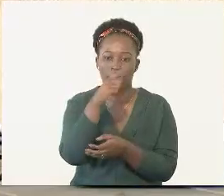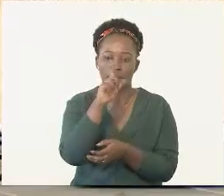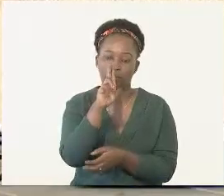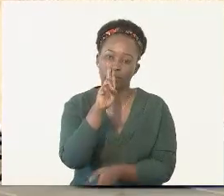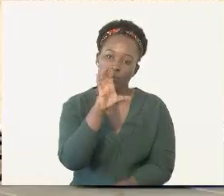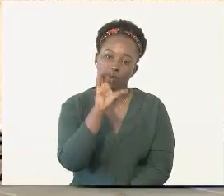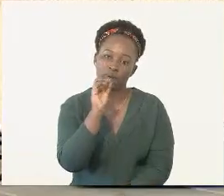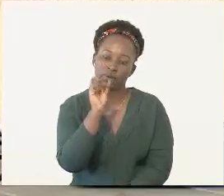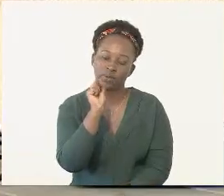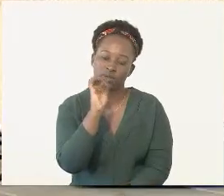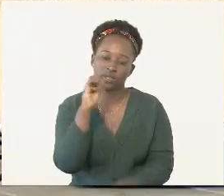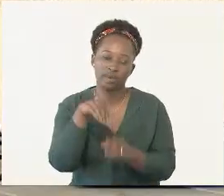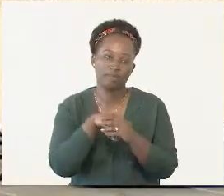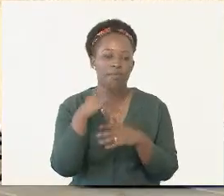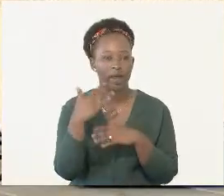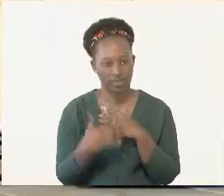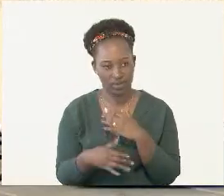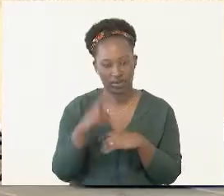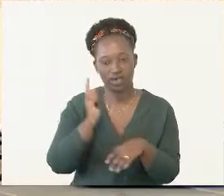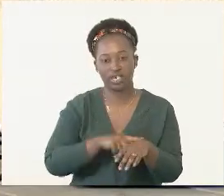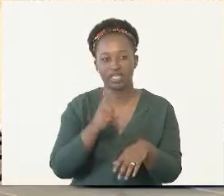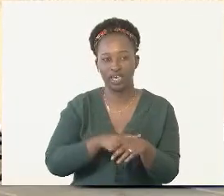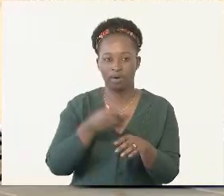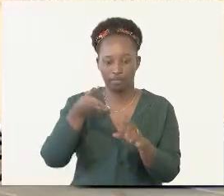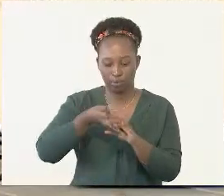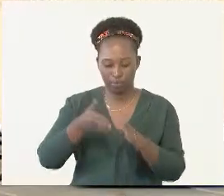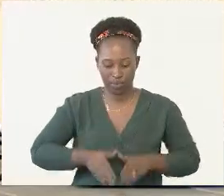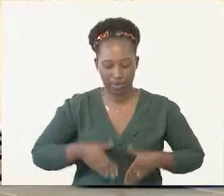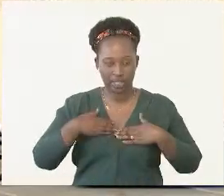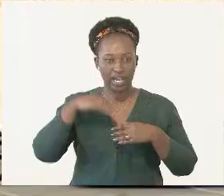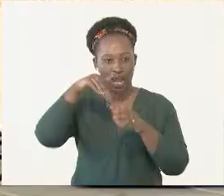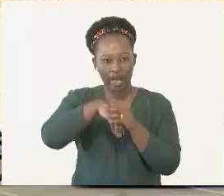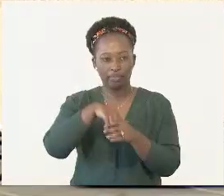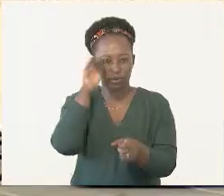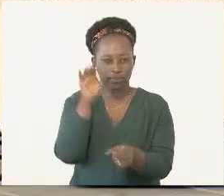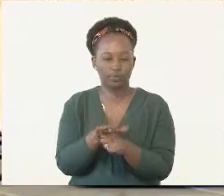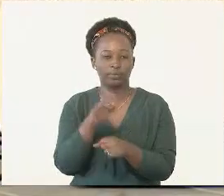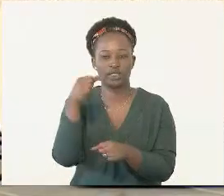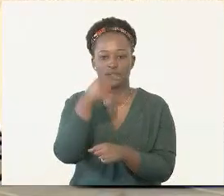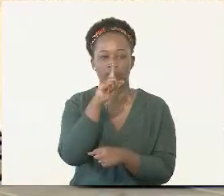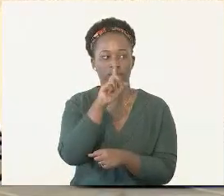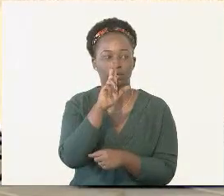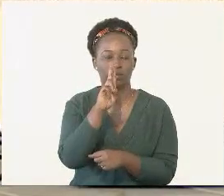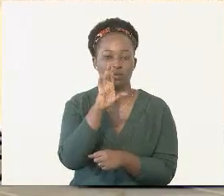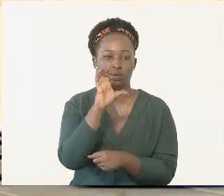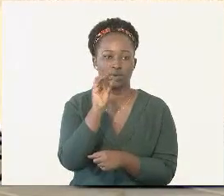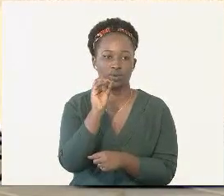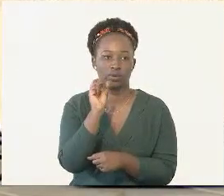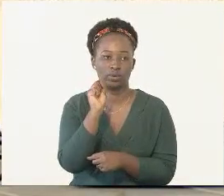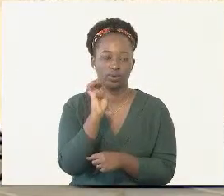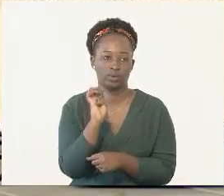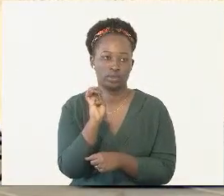blood. Once there is too much glucose in the blood, the beta cells